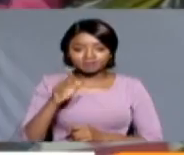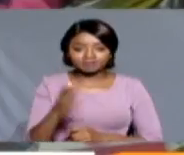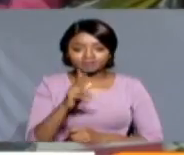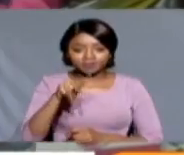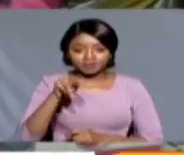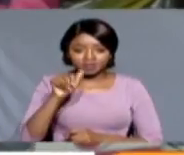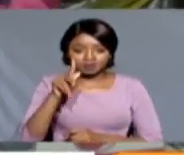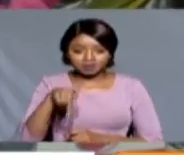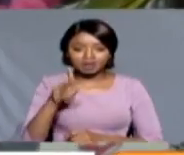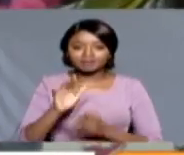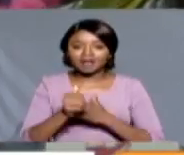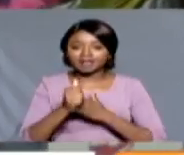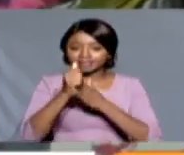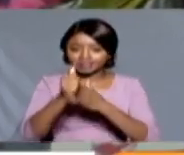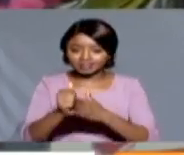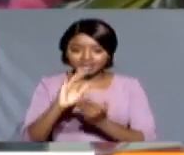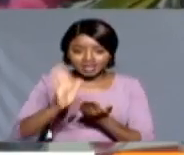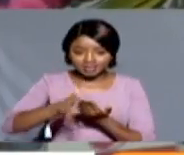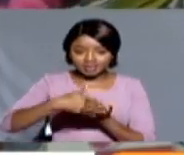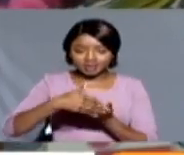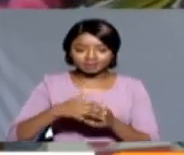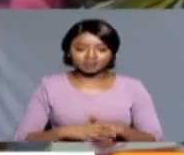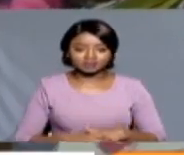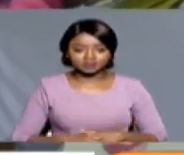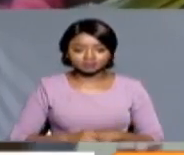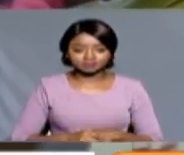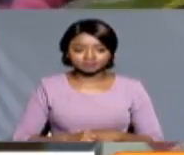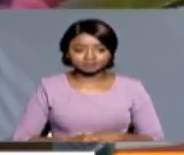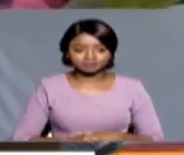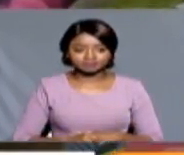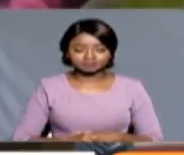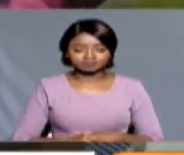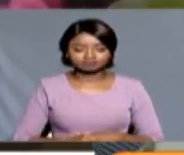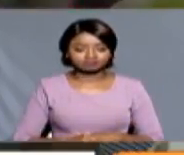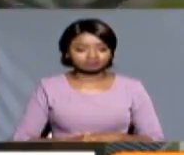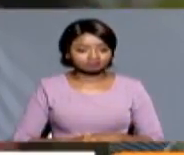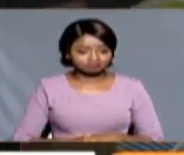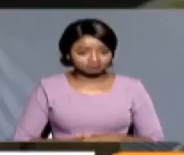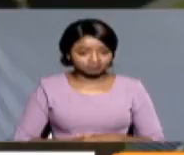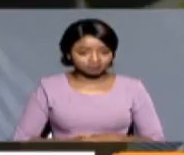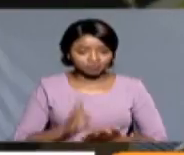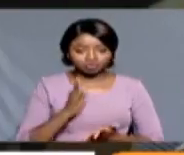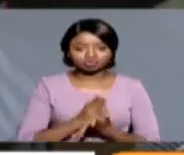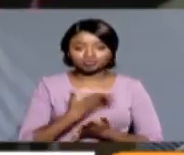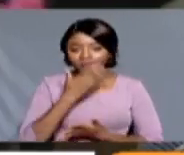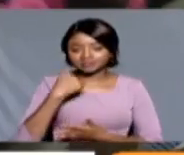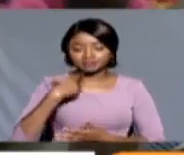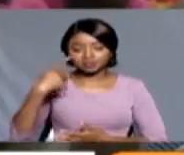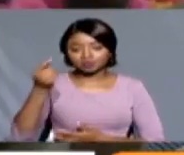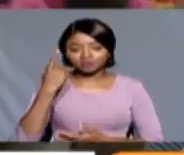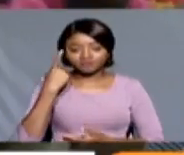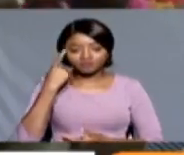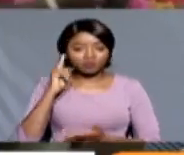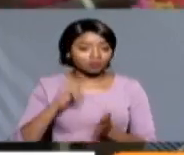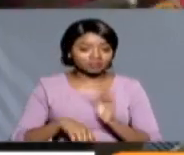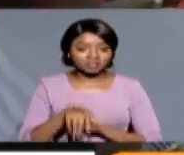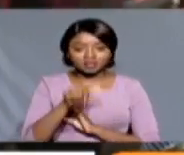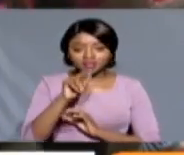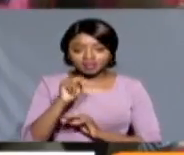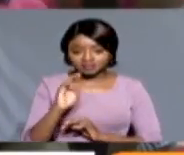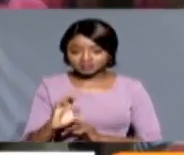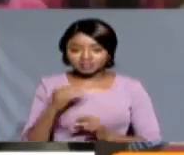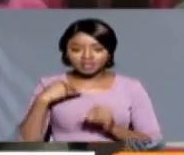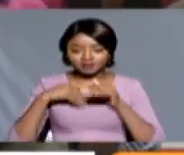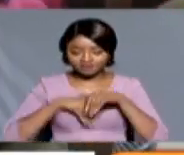as one of the leading baby diapers made in Kenya. My gyna, I should go for the ANC, you know, and follow protocol. We